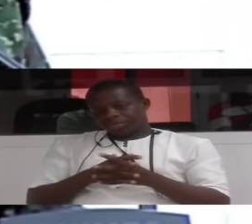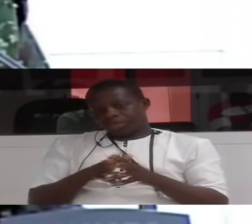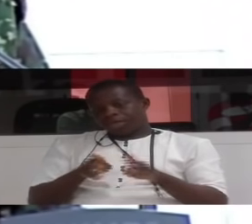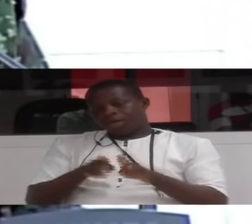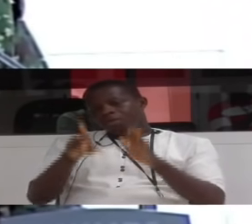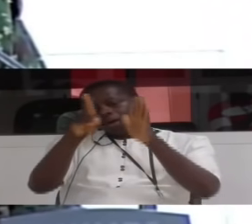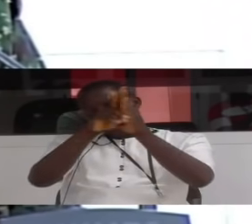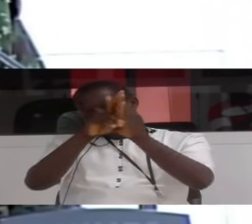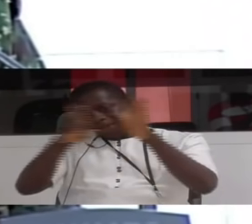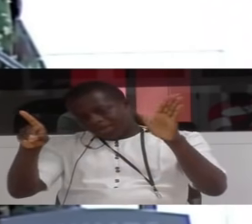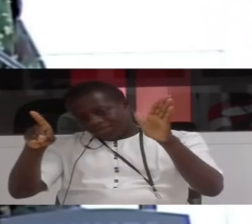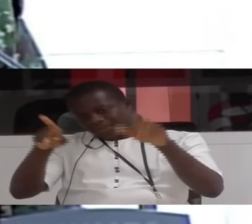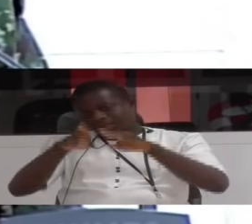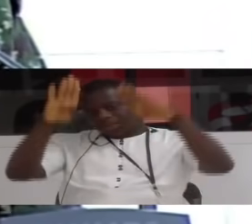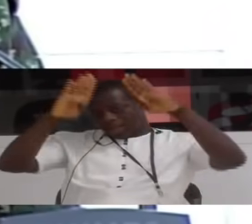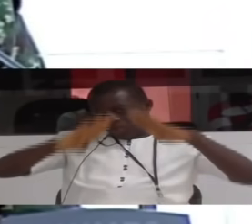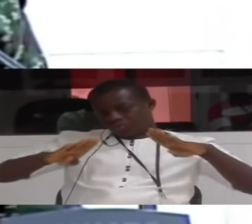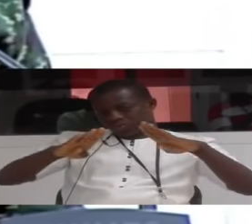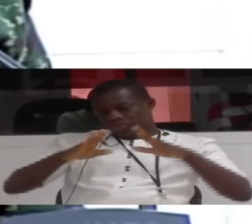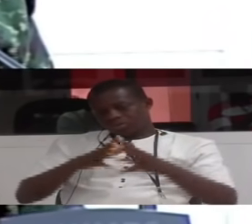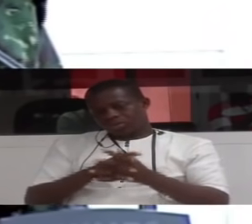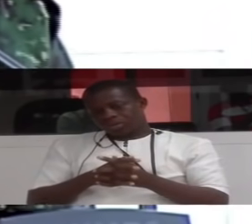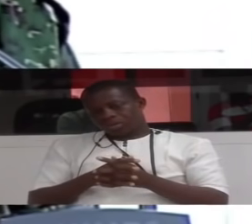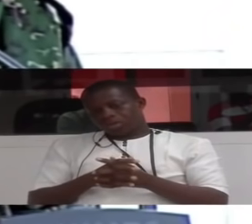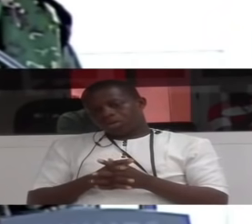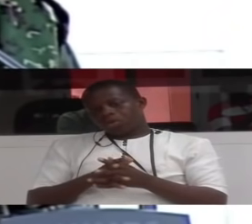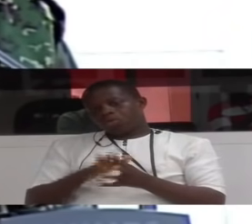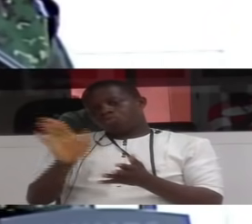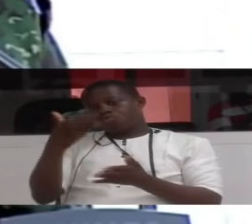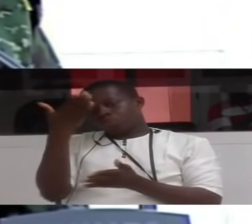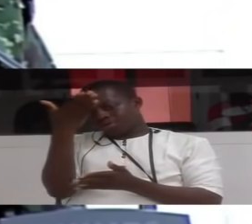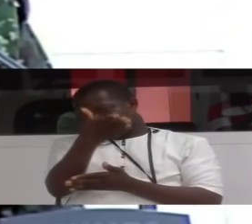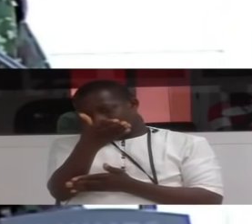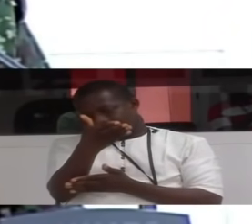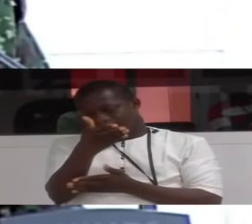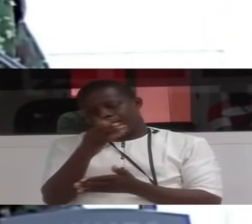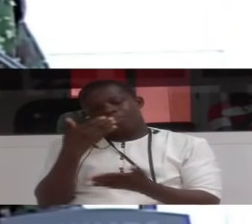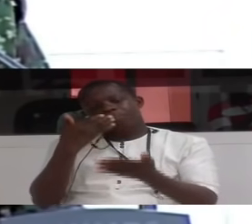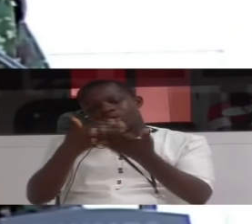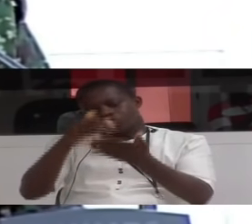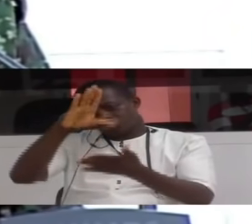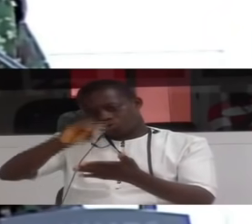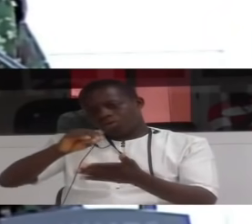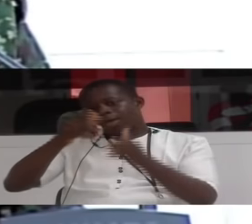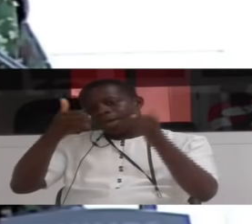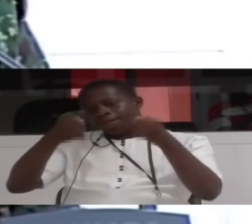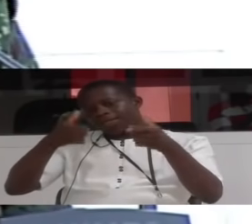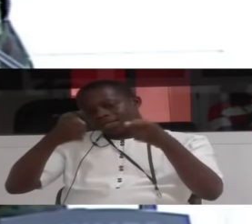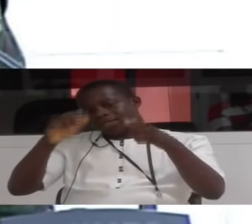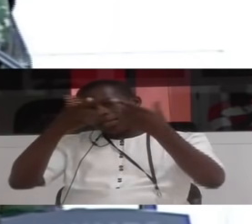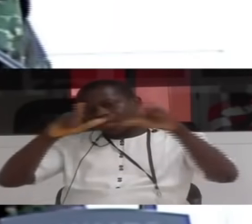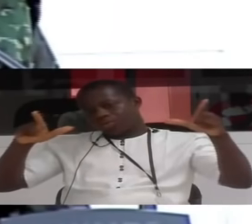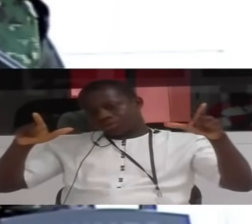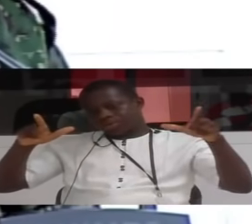block. At the private block. Demal fofu. Let's do this one in Mandinka. Akonga ñu fa Mandinka